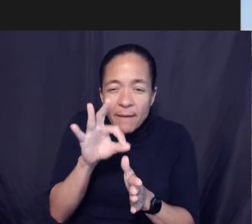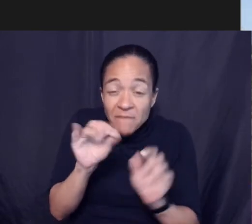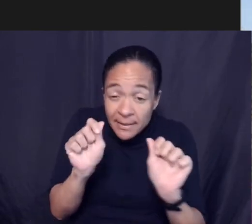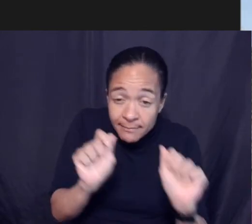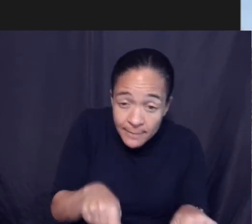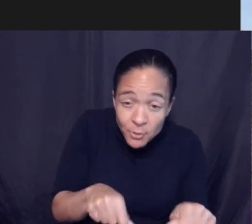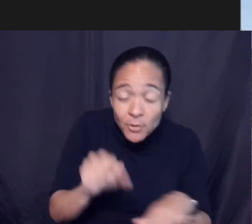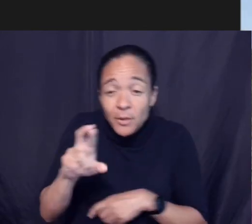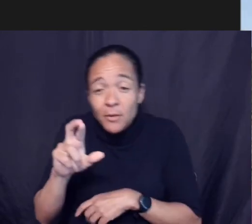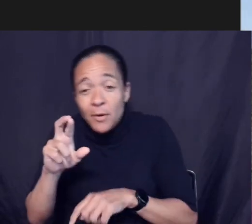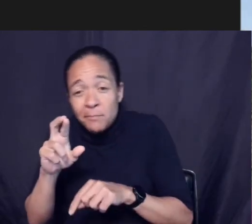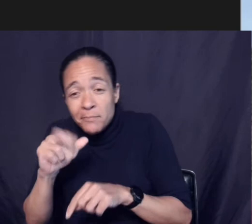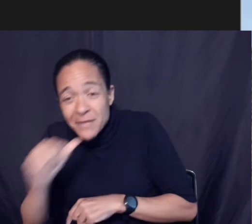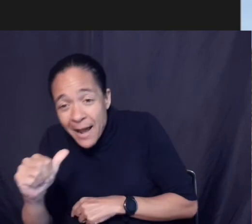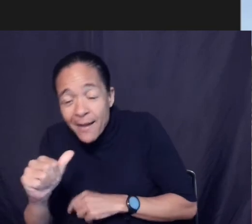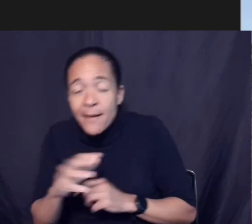could be.